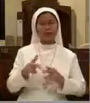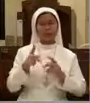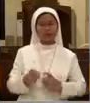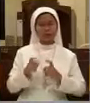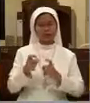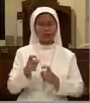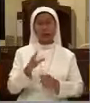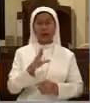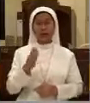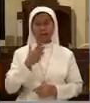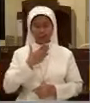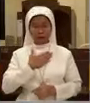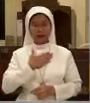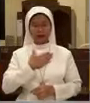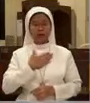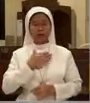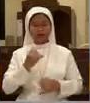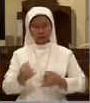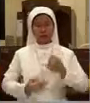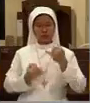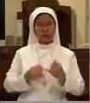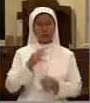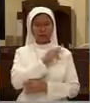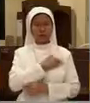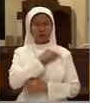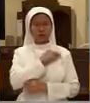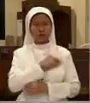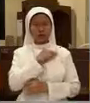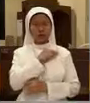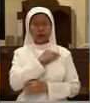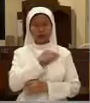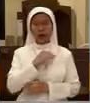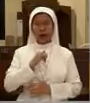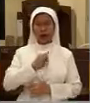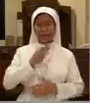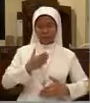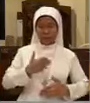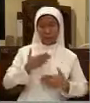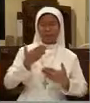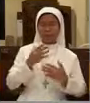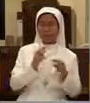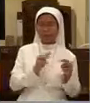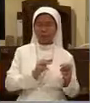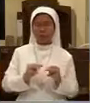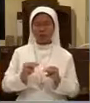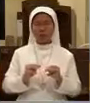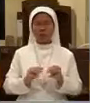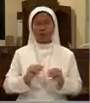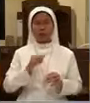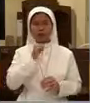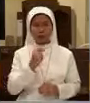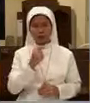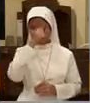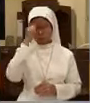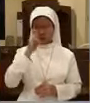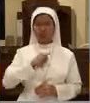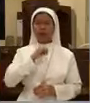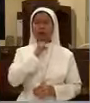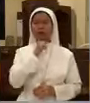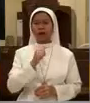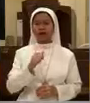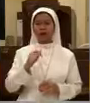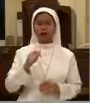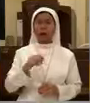my mission, is motivated not by a desire to prove my worth or to